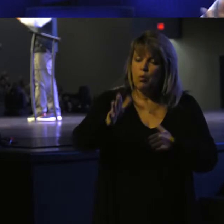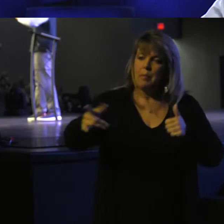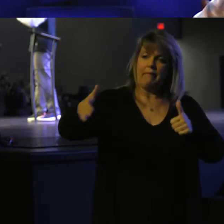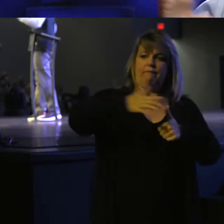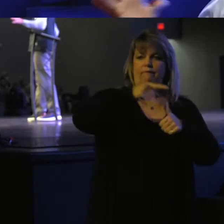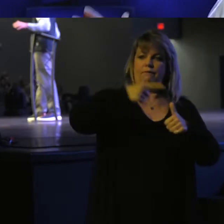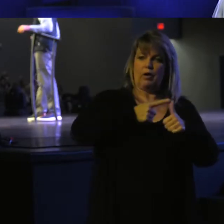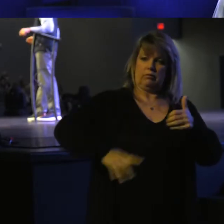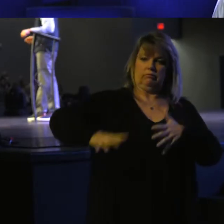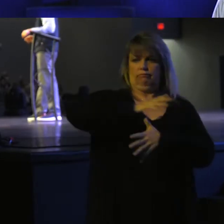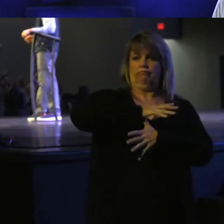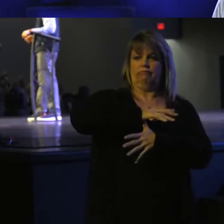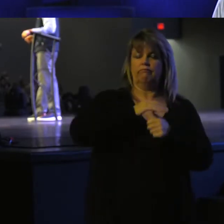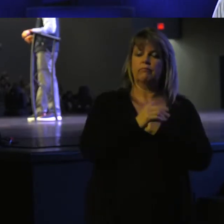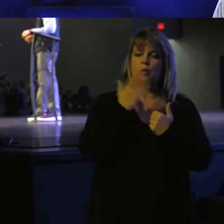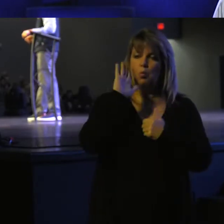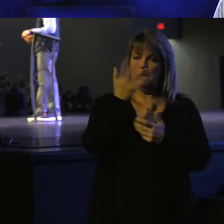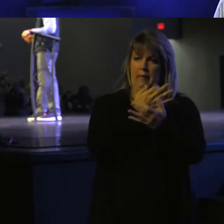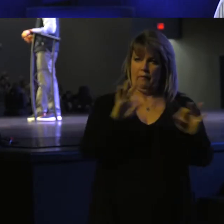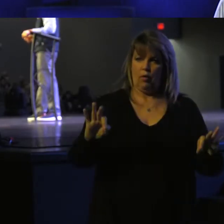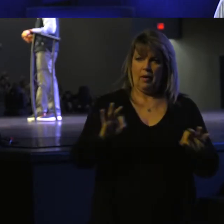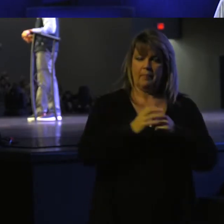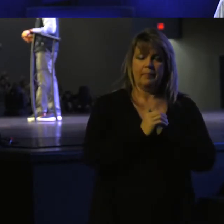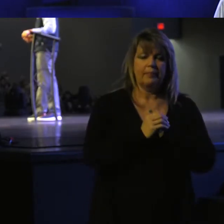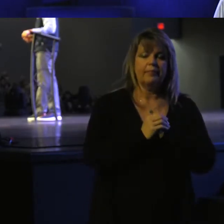that he might be preeminent.